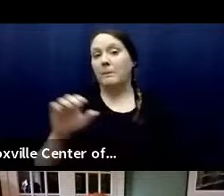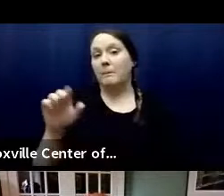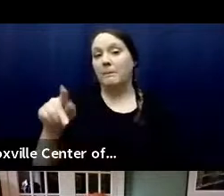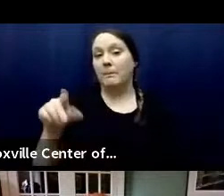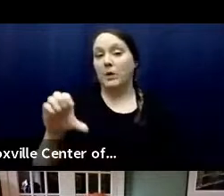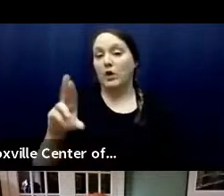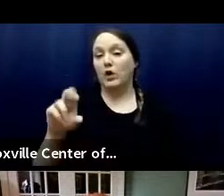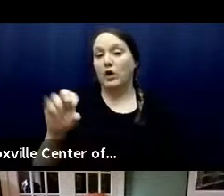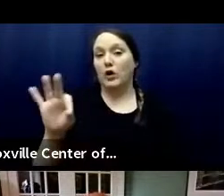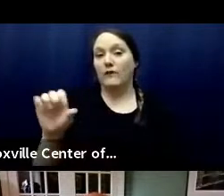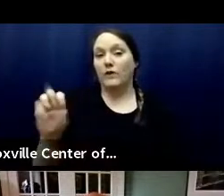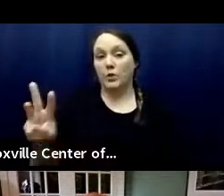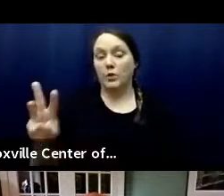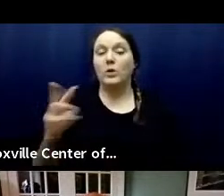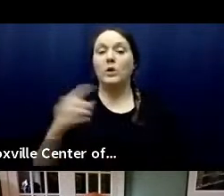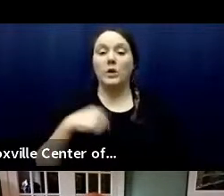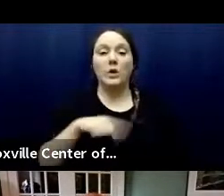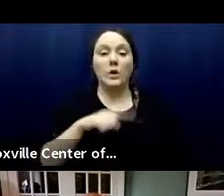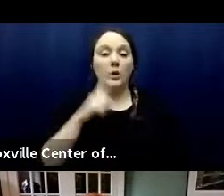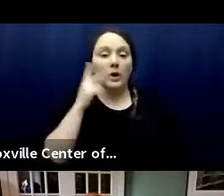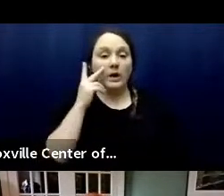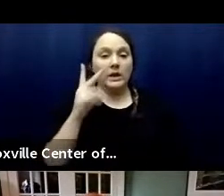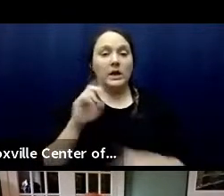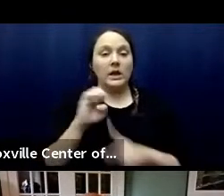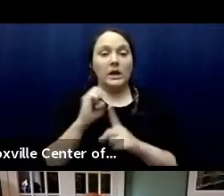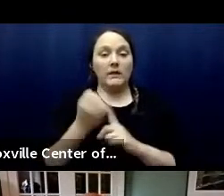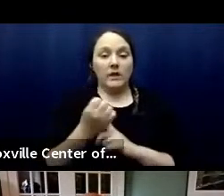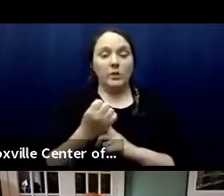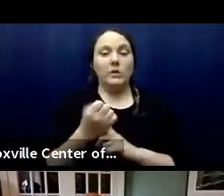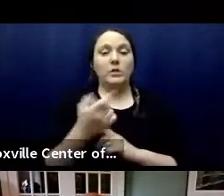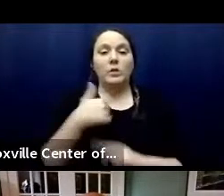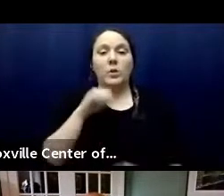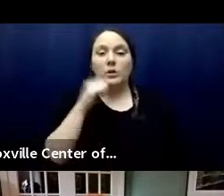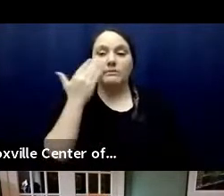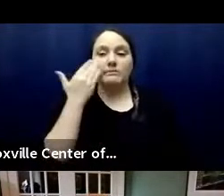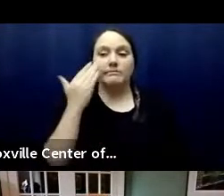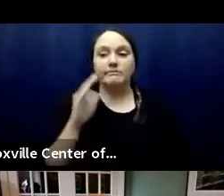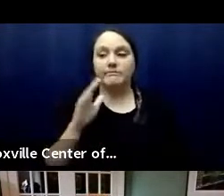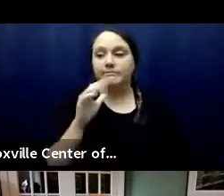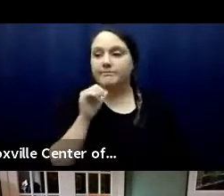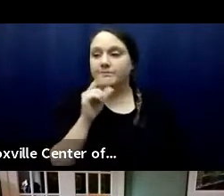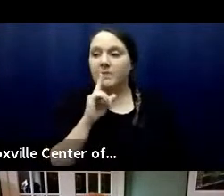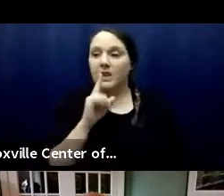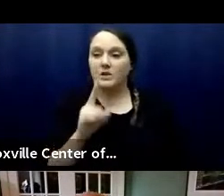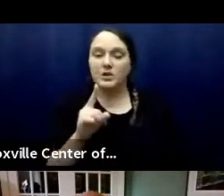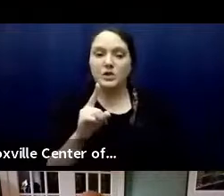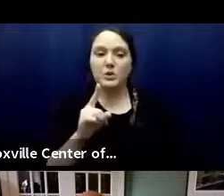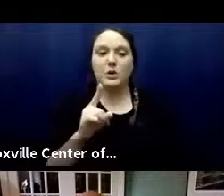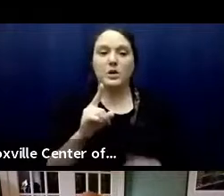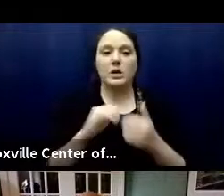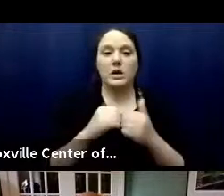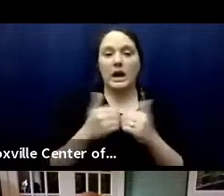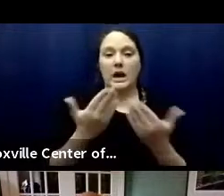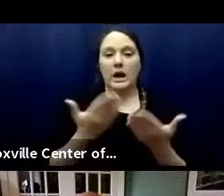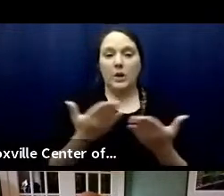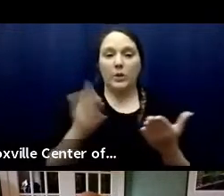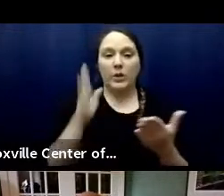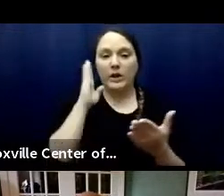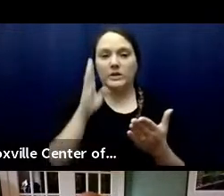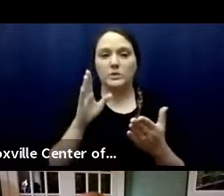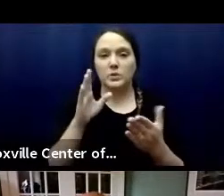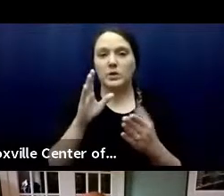We find ourselves in this environment where we're not sure to the extent of which things are going to be